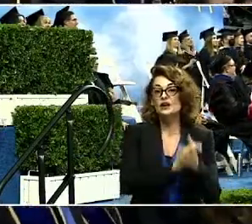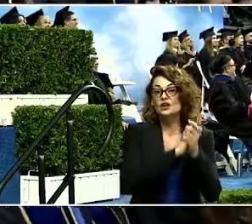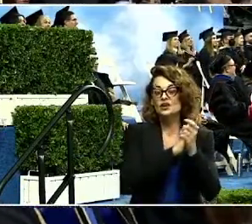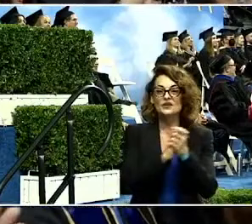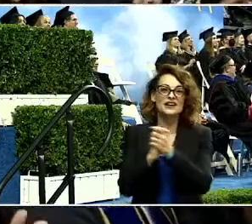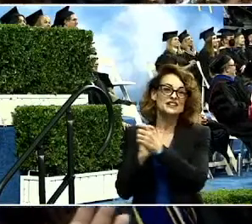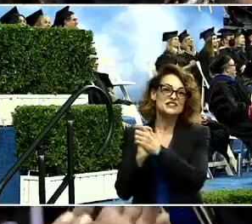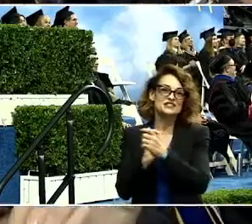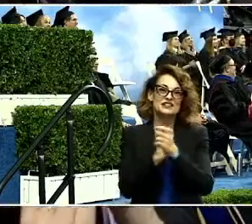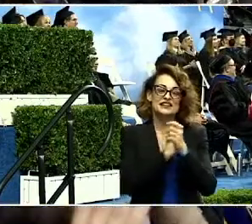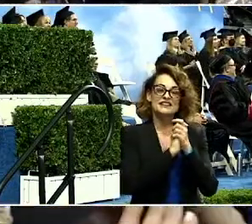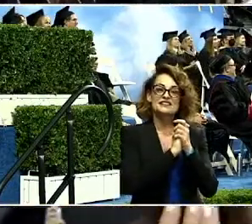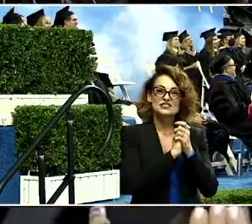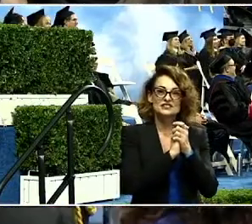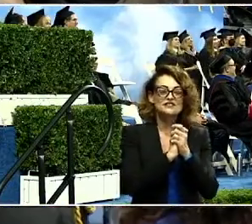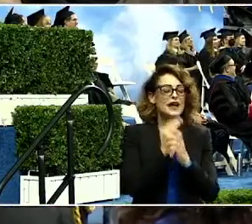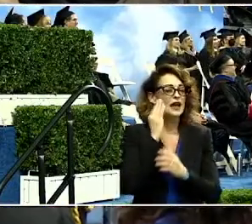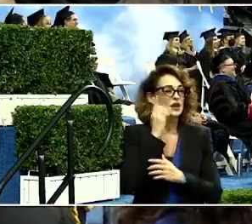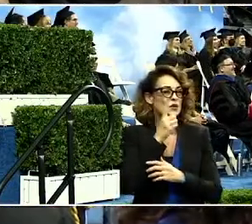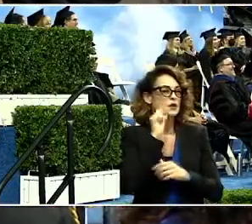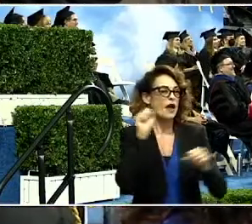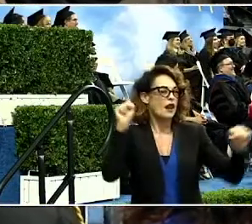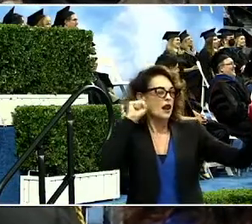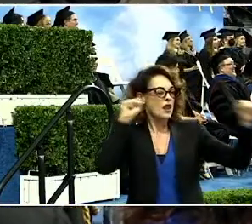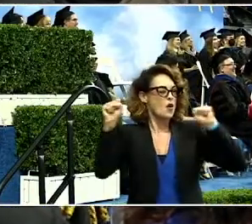Congratulations, and I know you can make a lot of noise too.